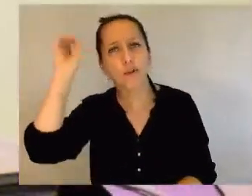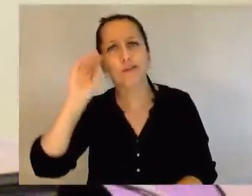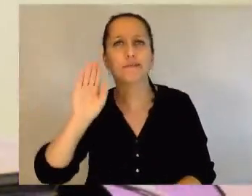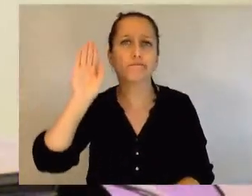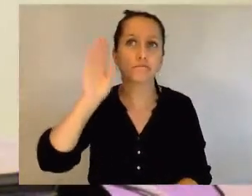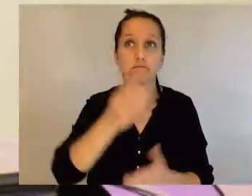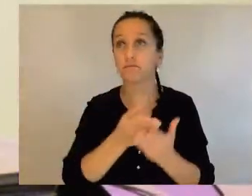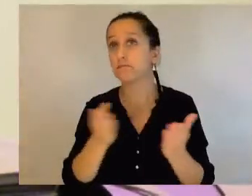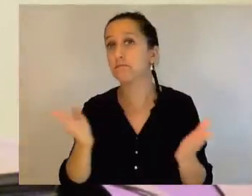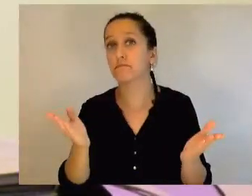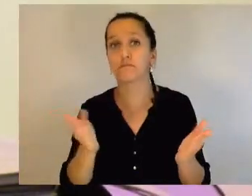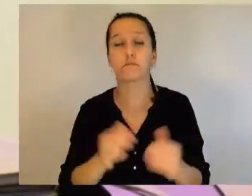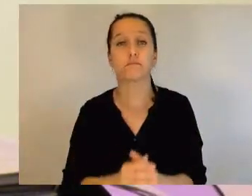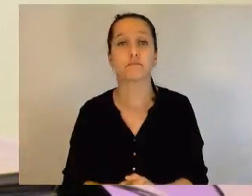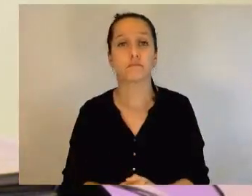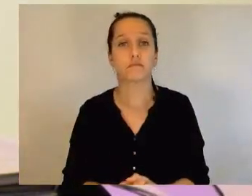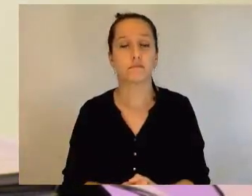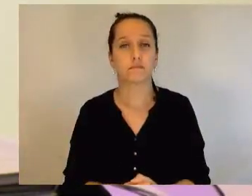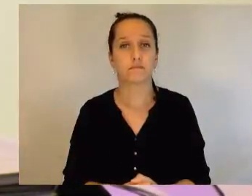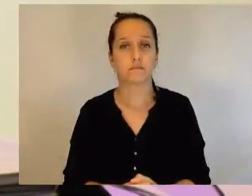Are there any comments?